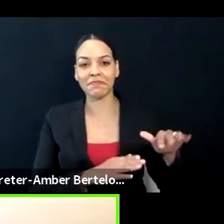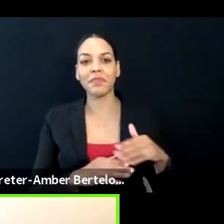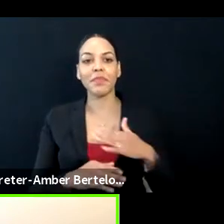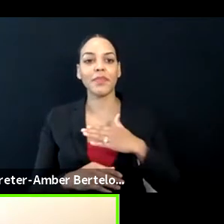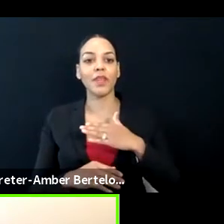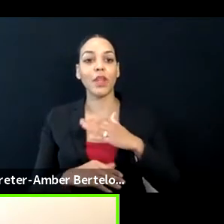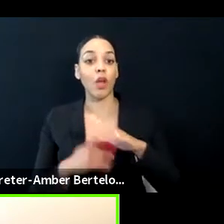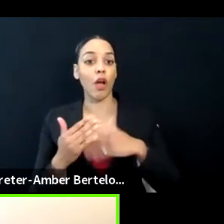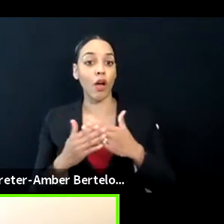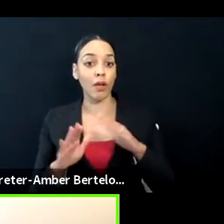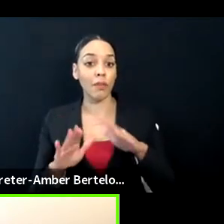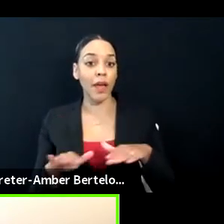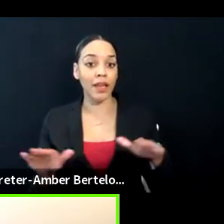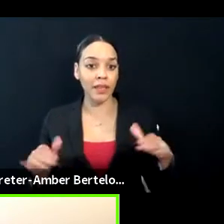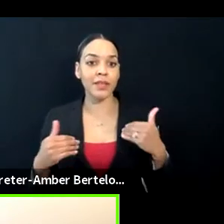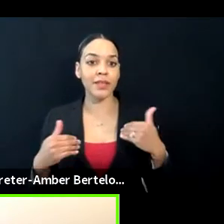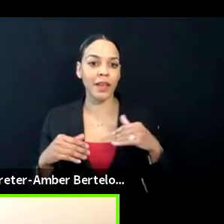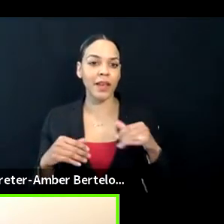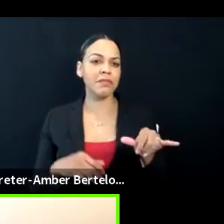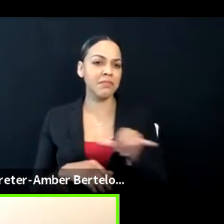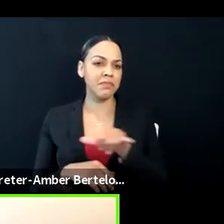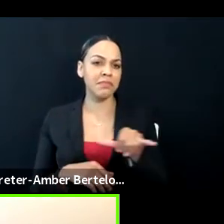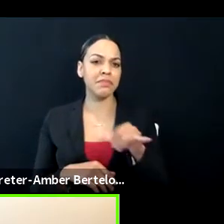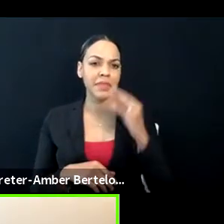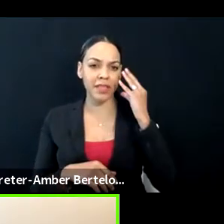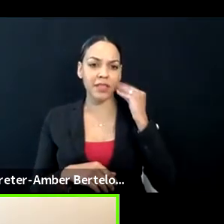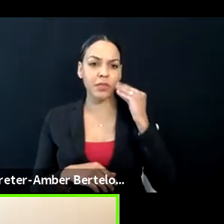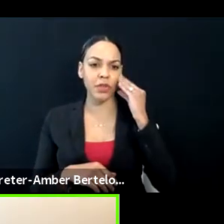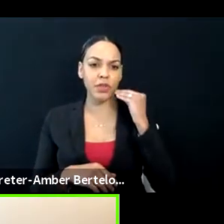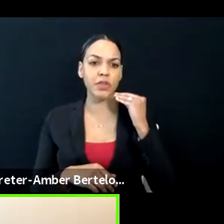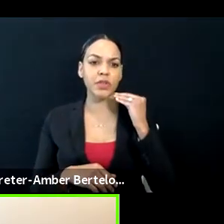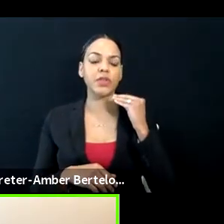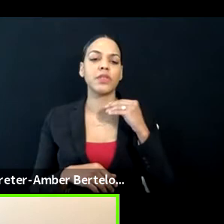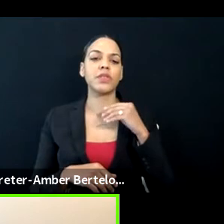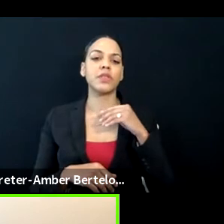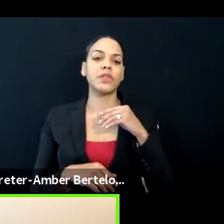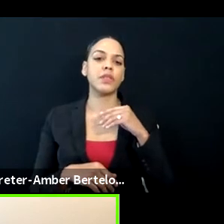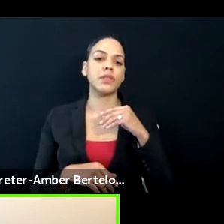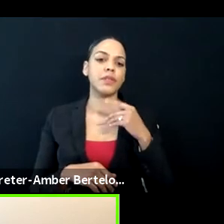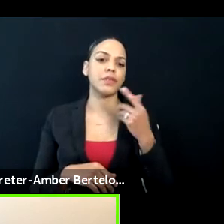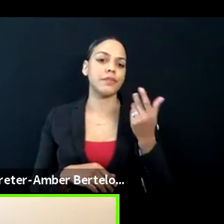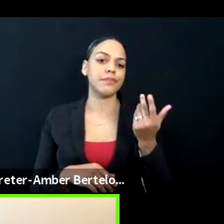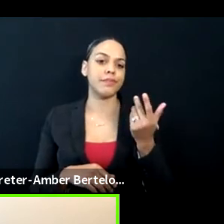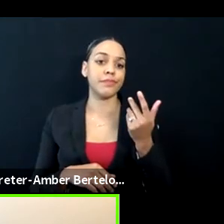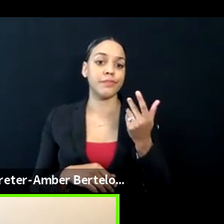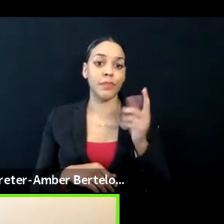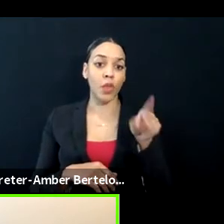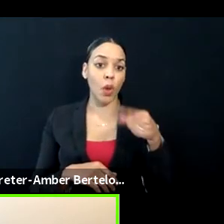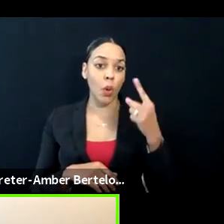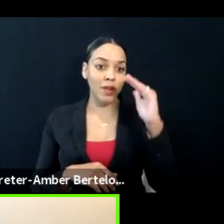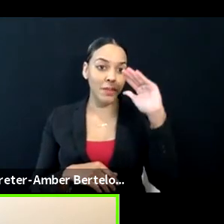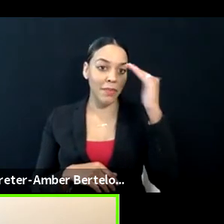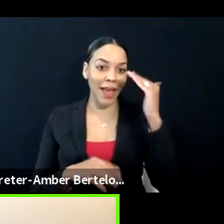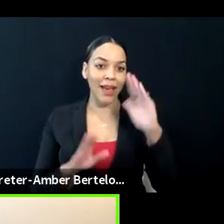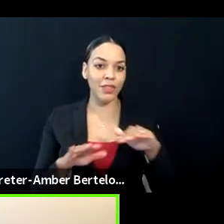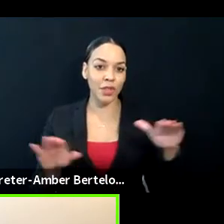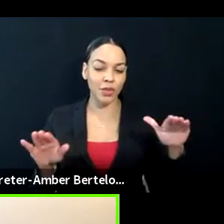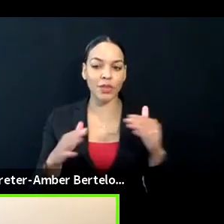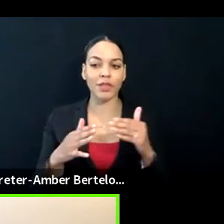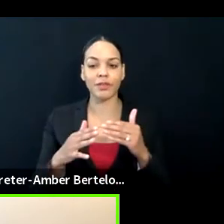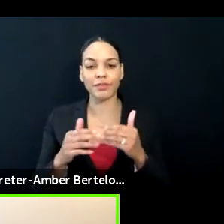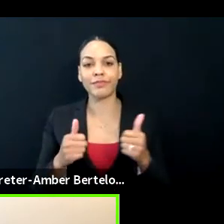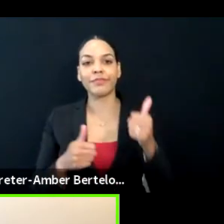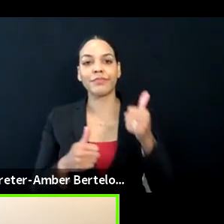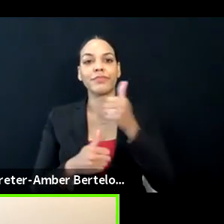so all of my kids have had similar experiences as being, you know, some of the only Black children in predominantly